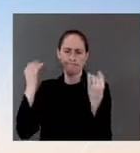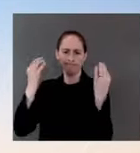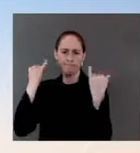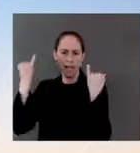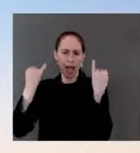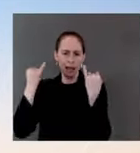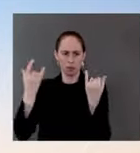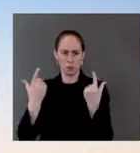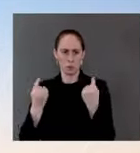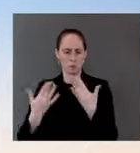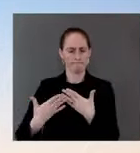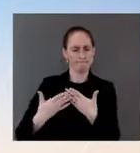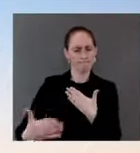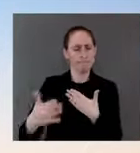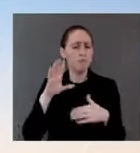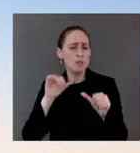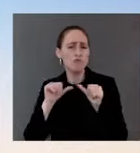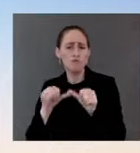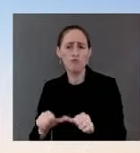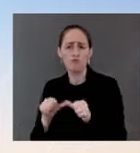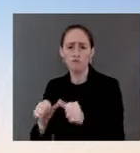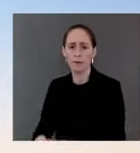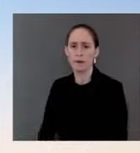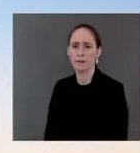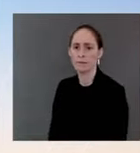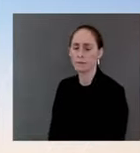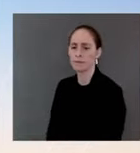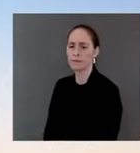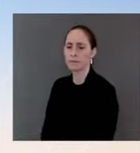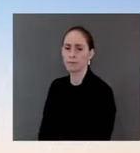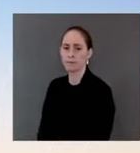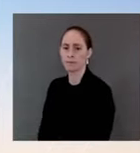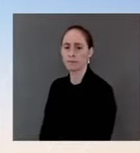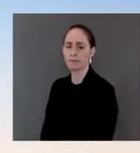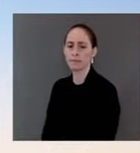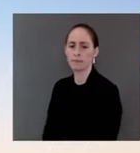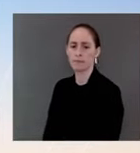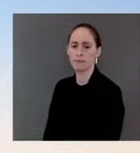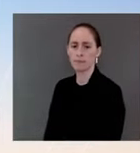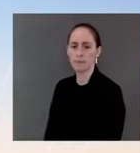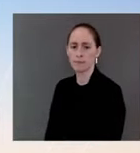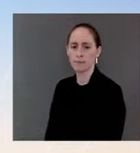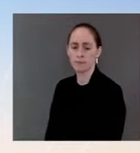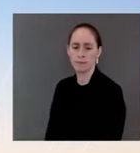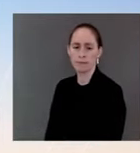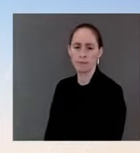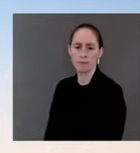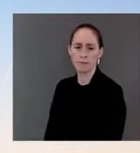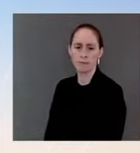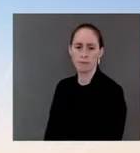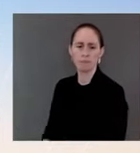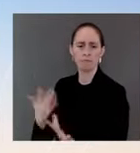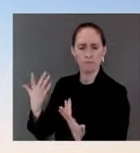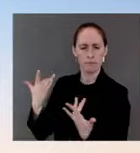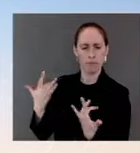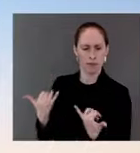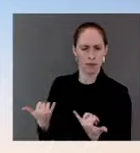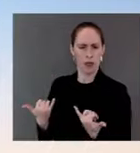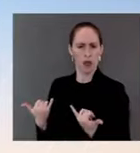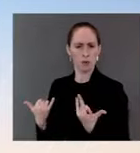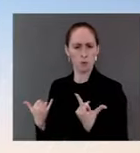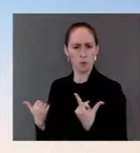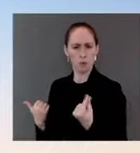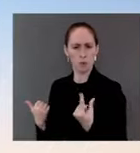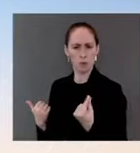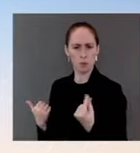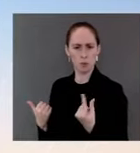U.S. process to extradite Julian Assange after the latest UK court decision? Well, this is really